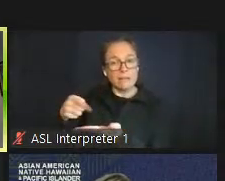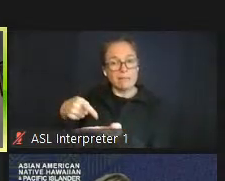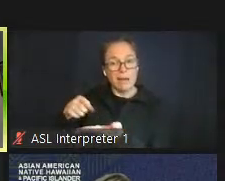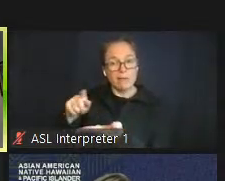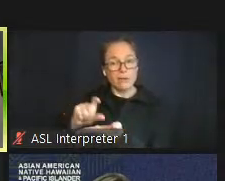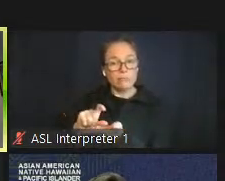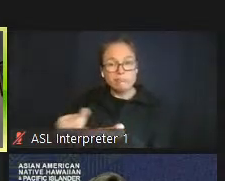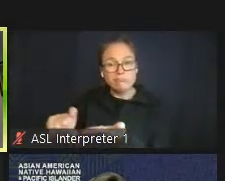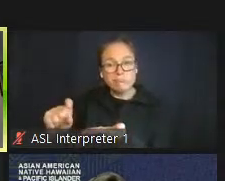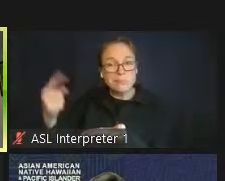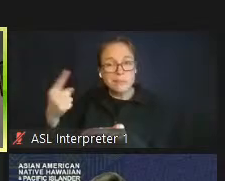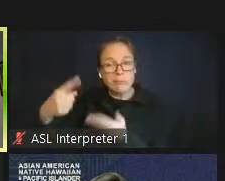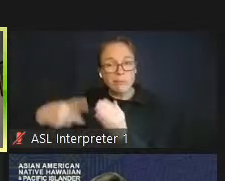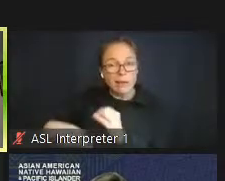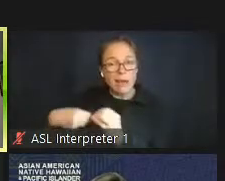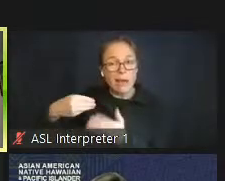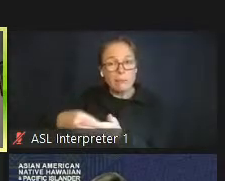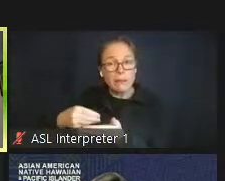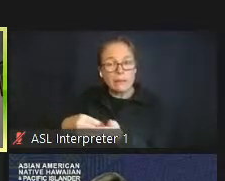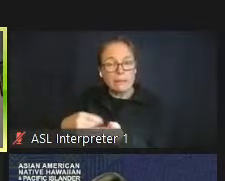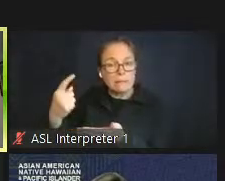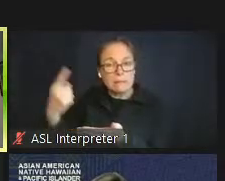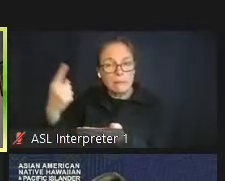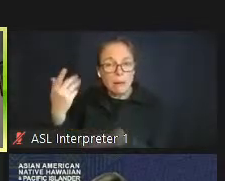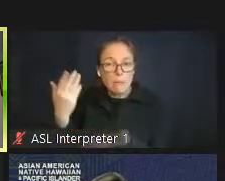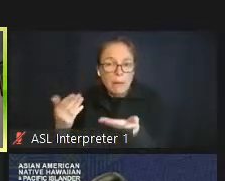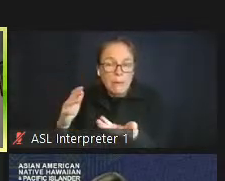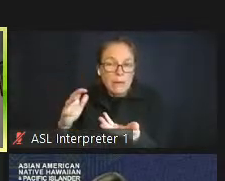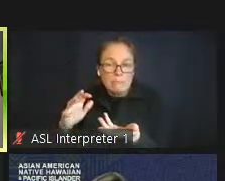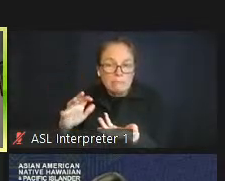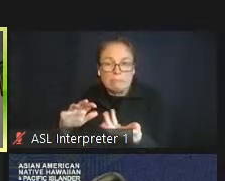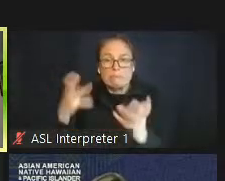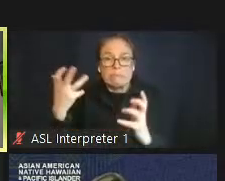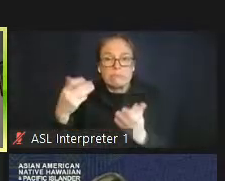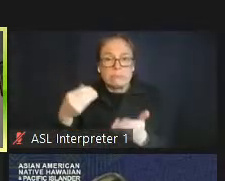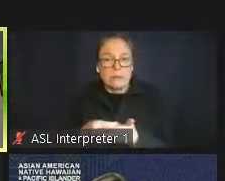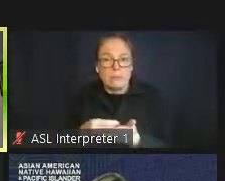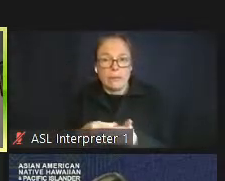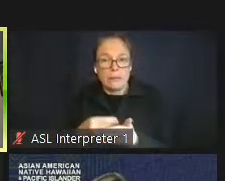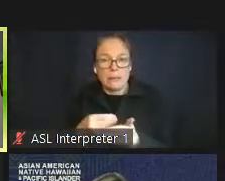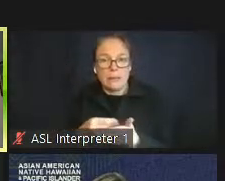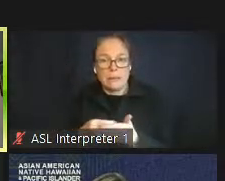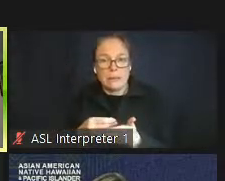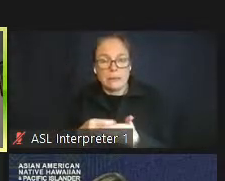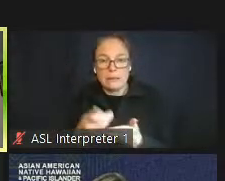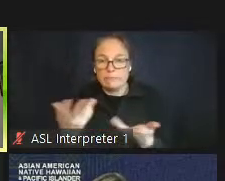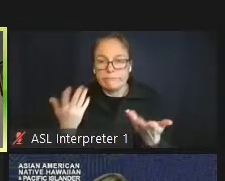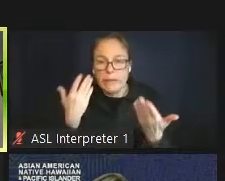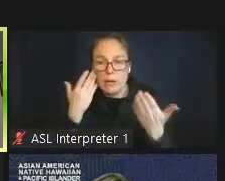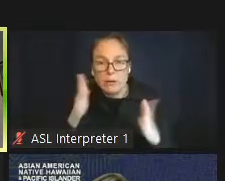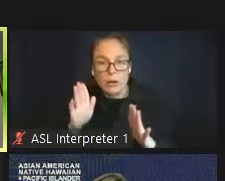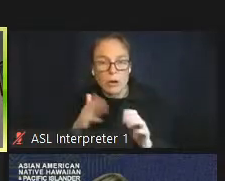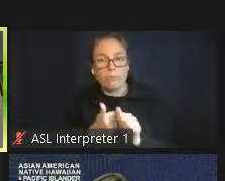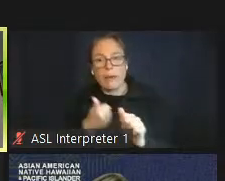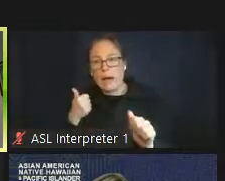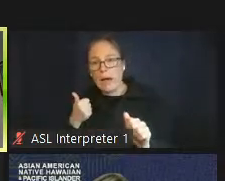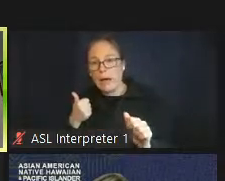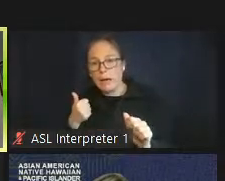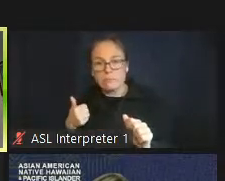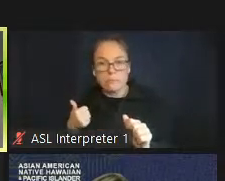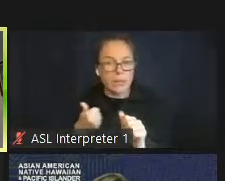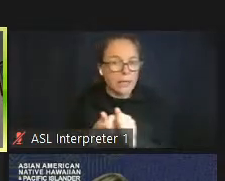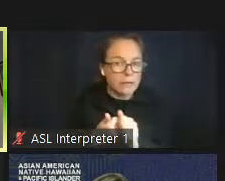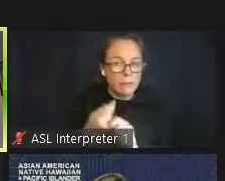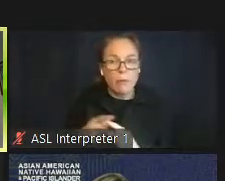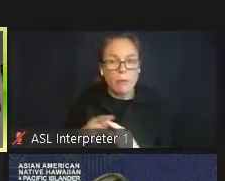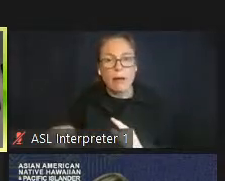way, which is going to exasperate the amount of money that's going to be a shortfall that's going to have to be made up from other funds or other